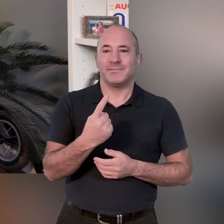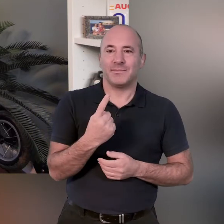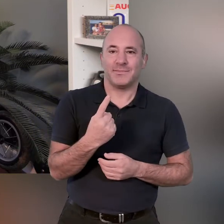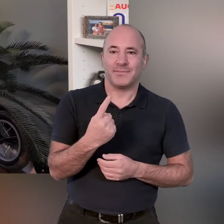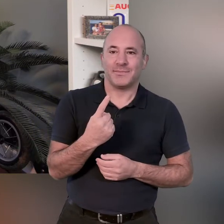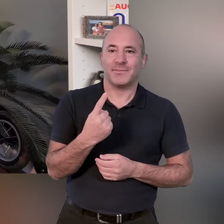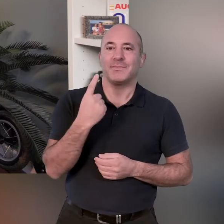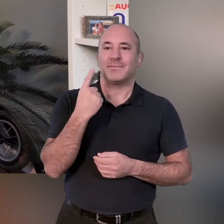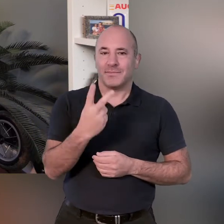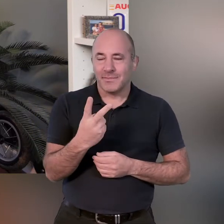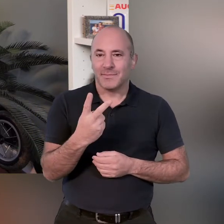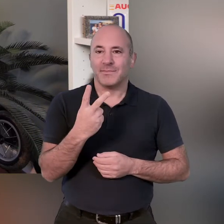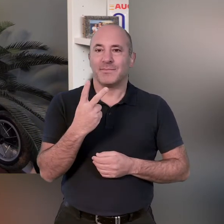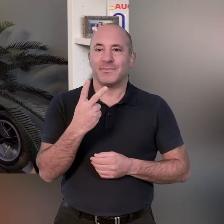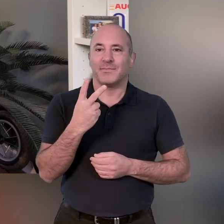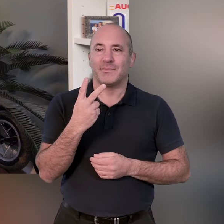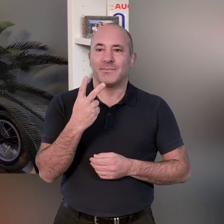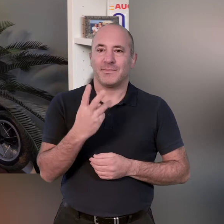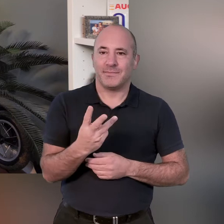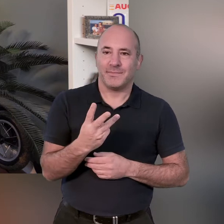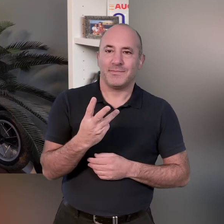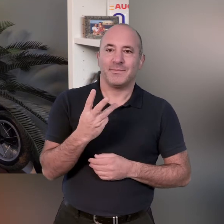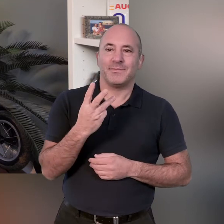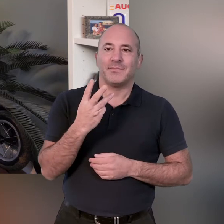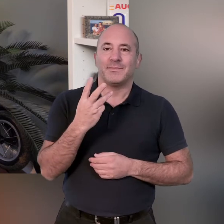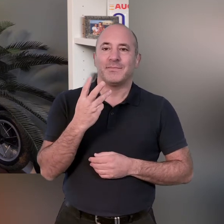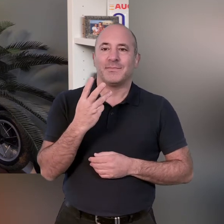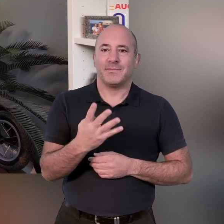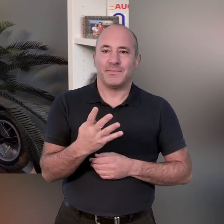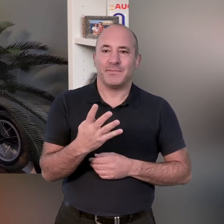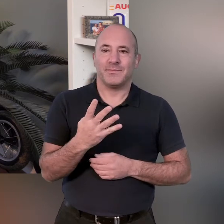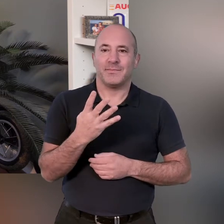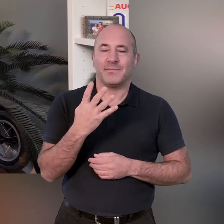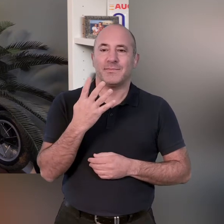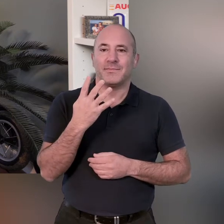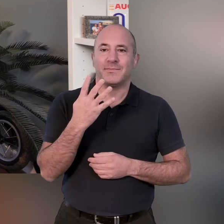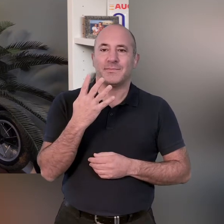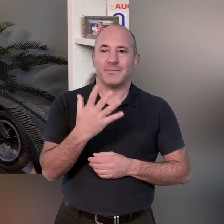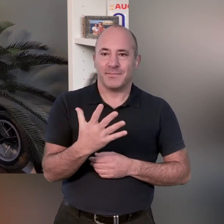1, 2, 3, 4,